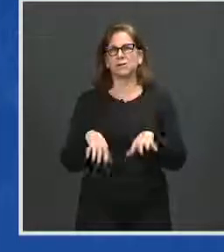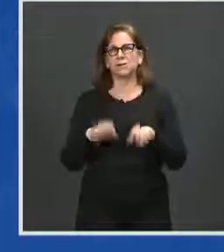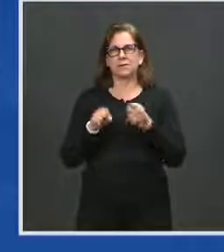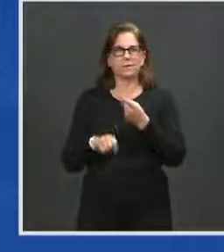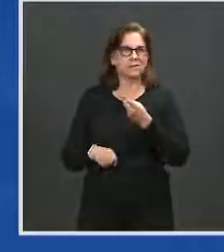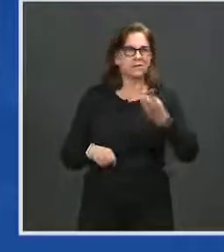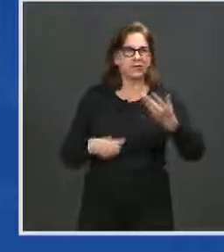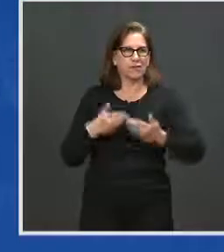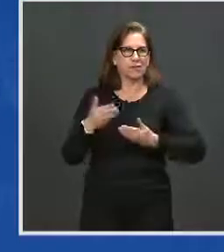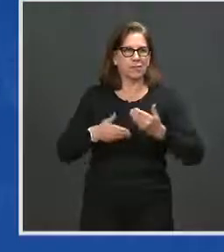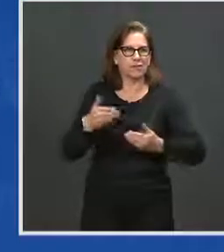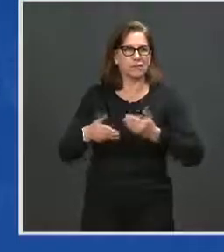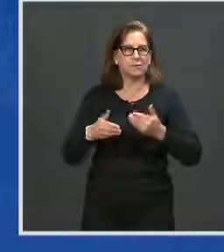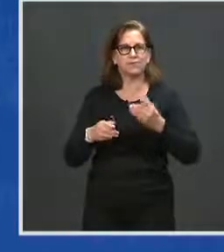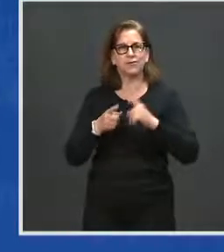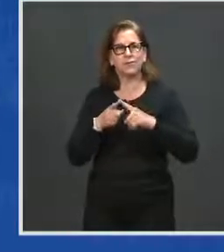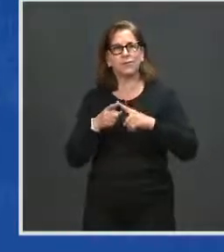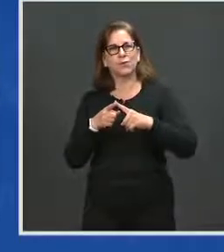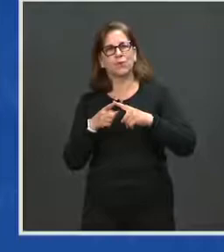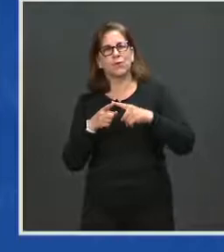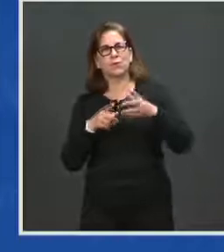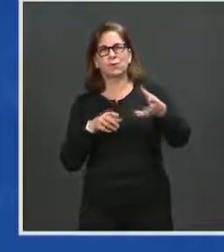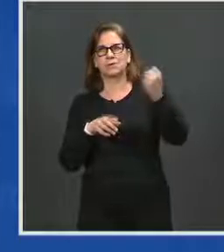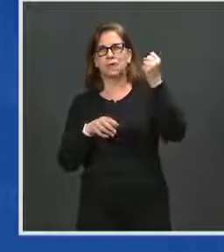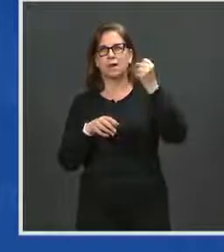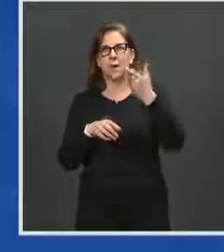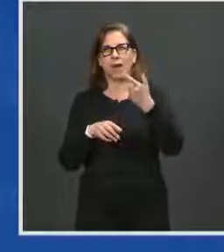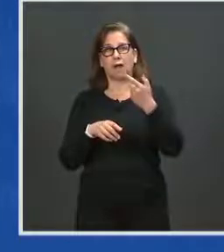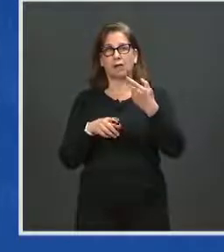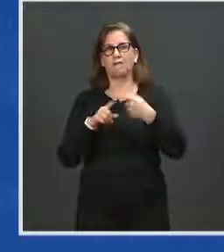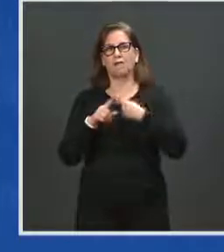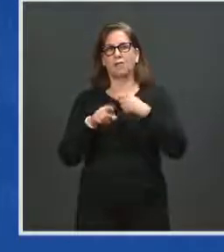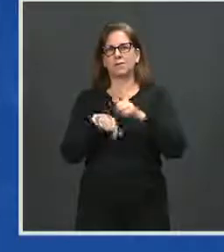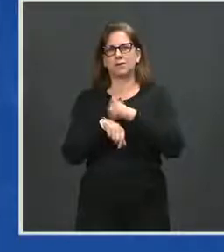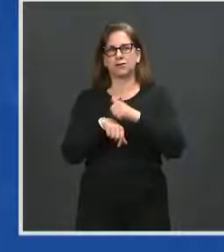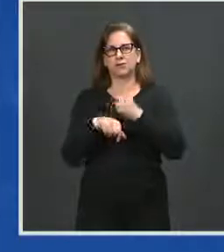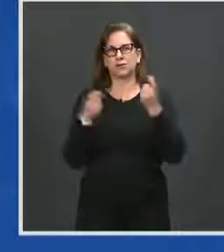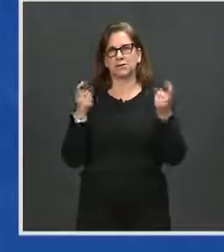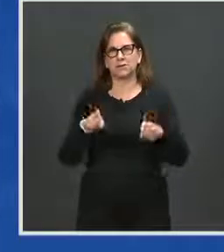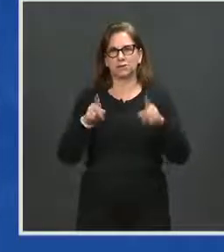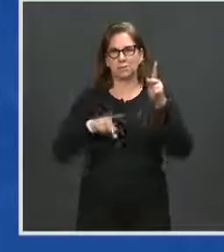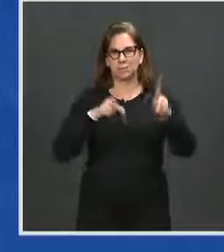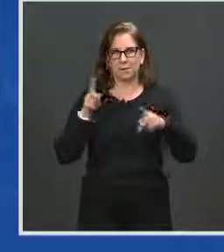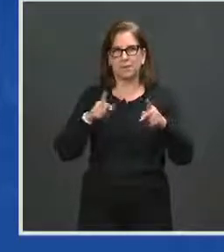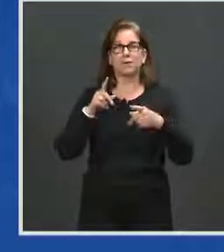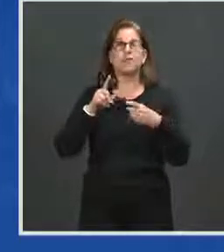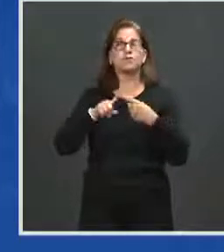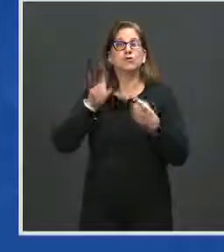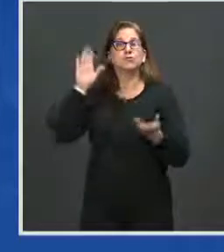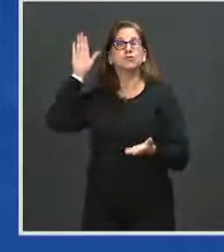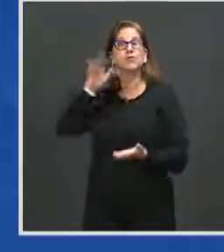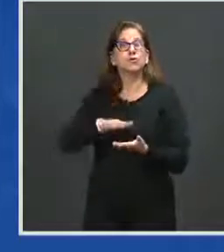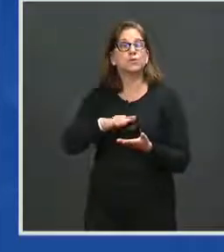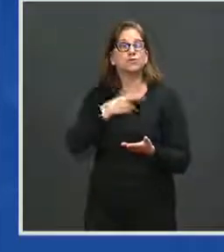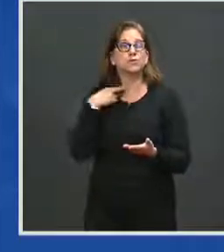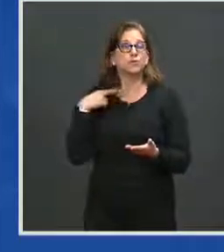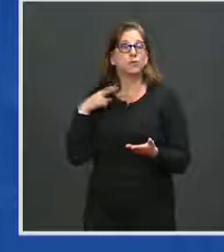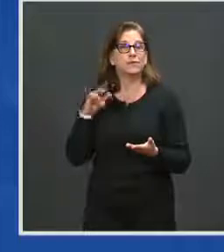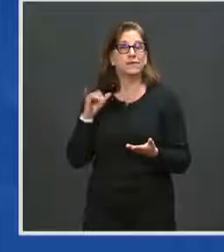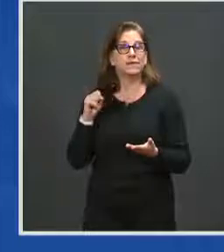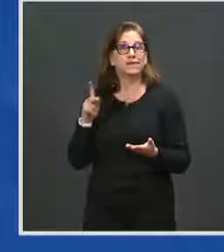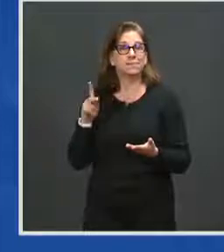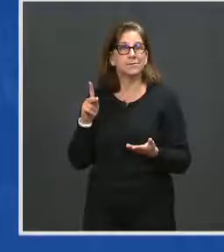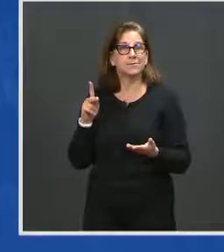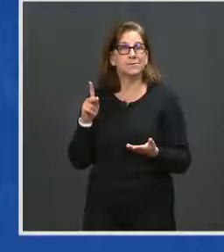criminals and reduce the risk of gun violence. First, we will ensure that we understand